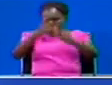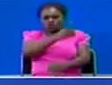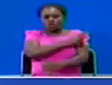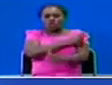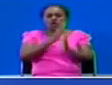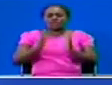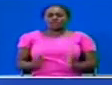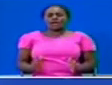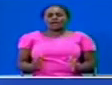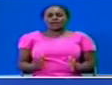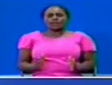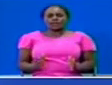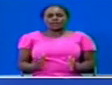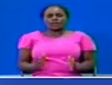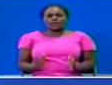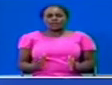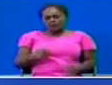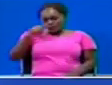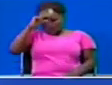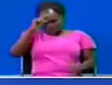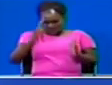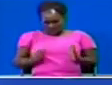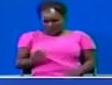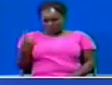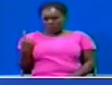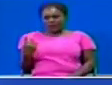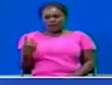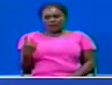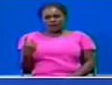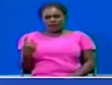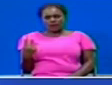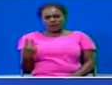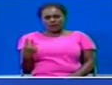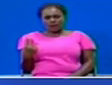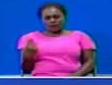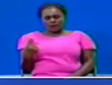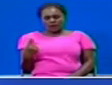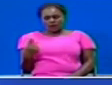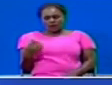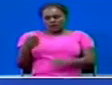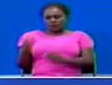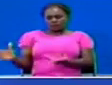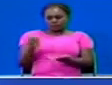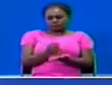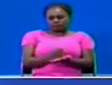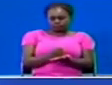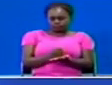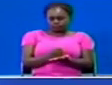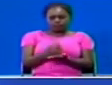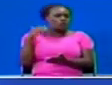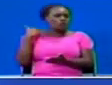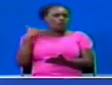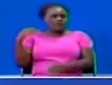where a governor, a leader, can hire goons to come and beat